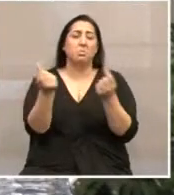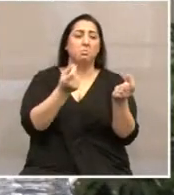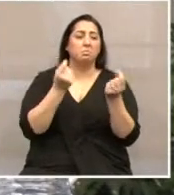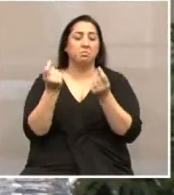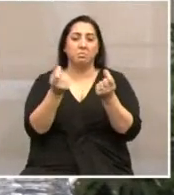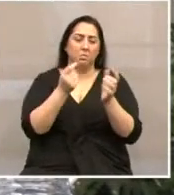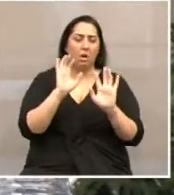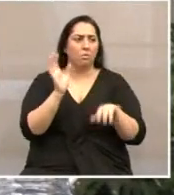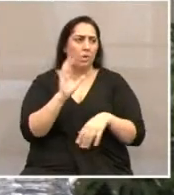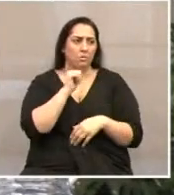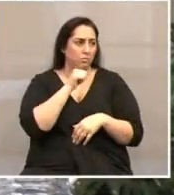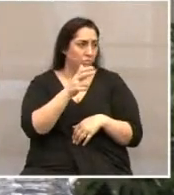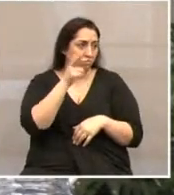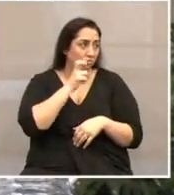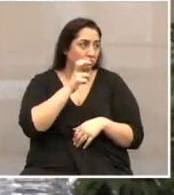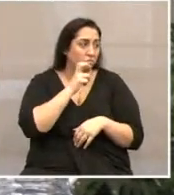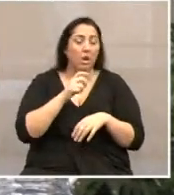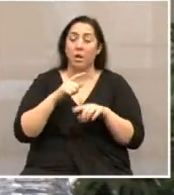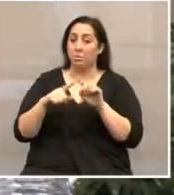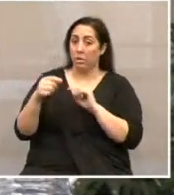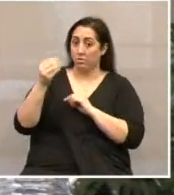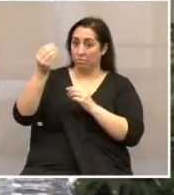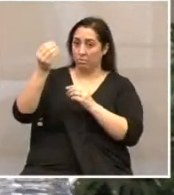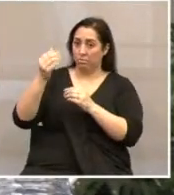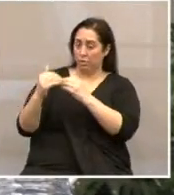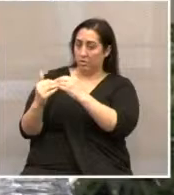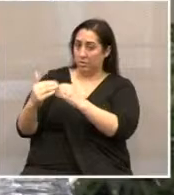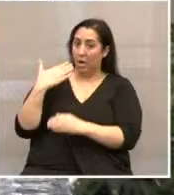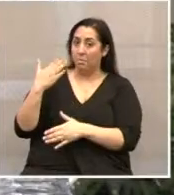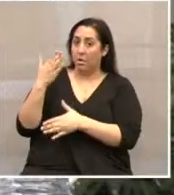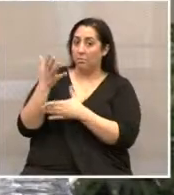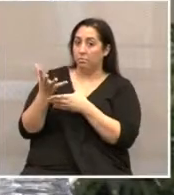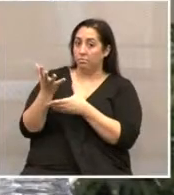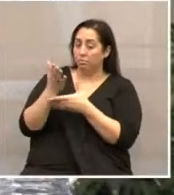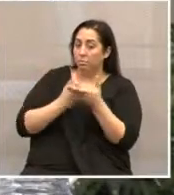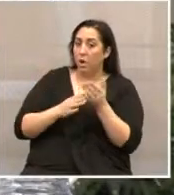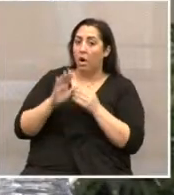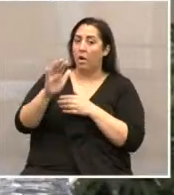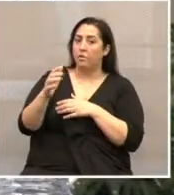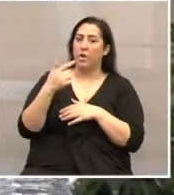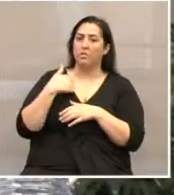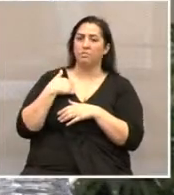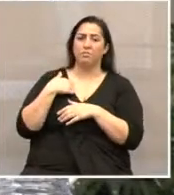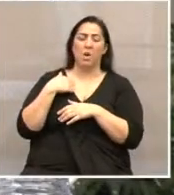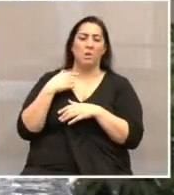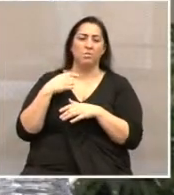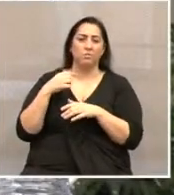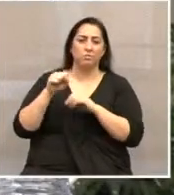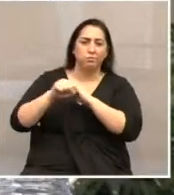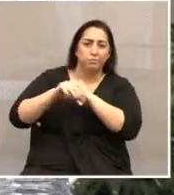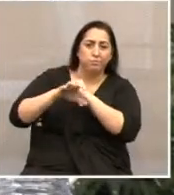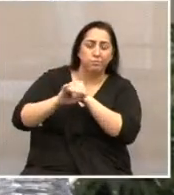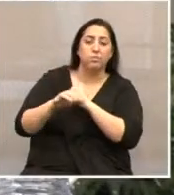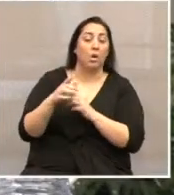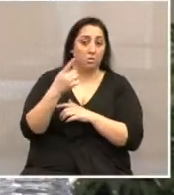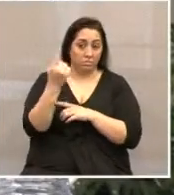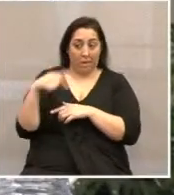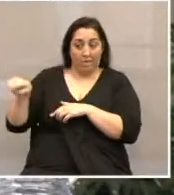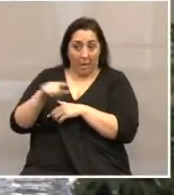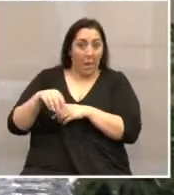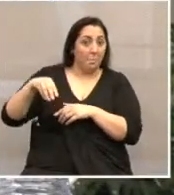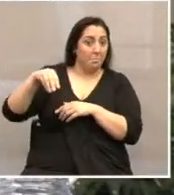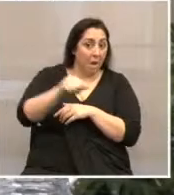sent me part of a program, a paid program by an individual. This was, I'll tell you, this was